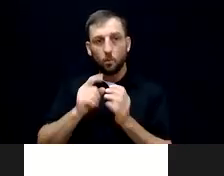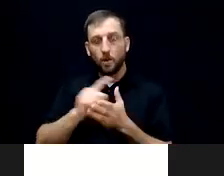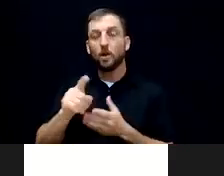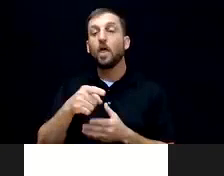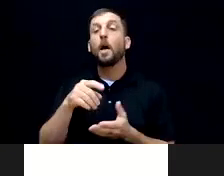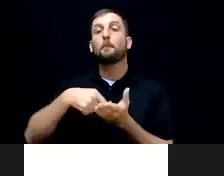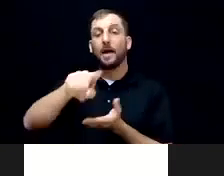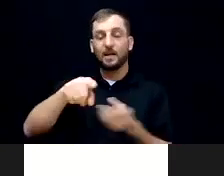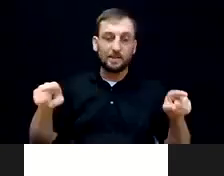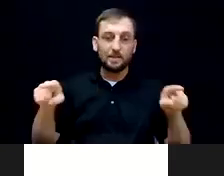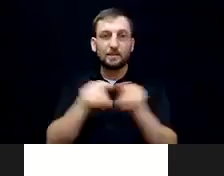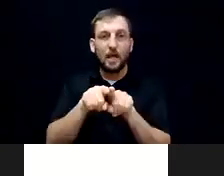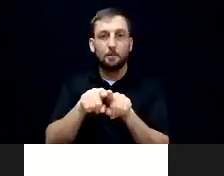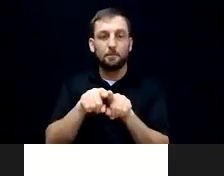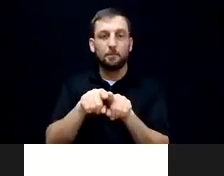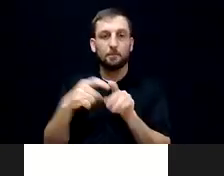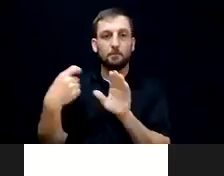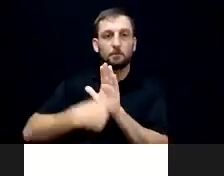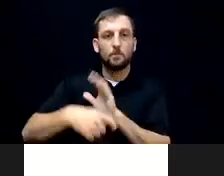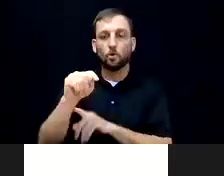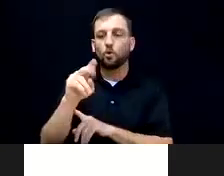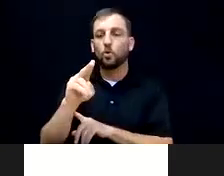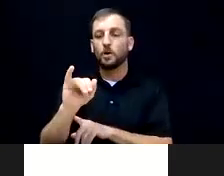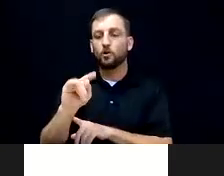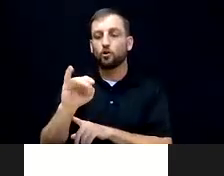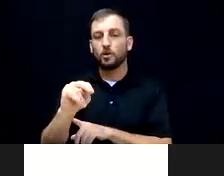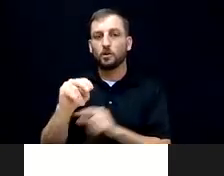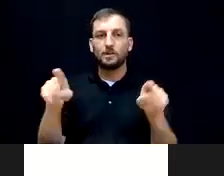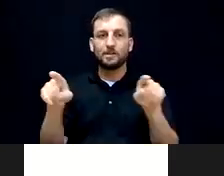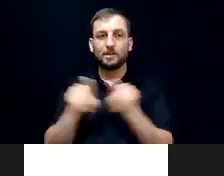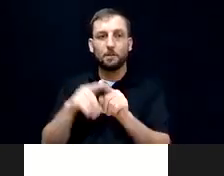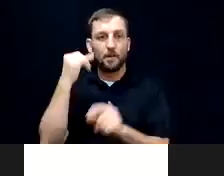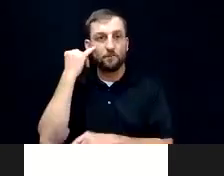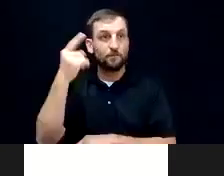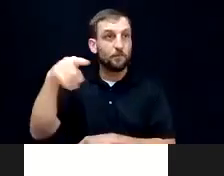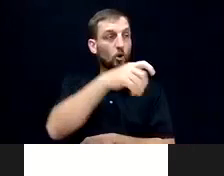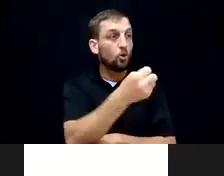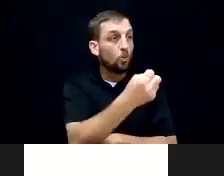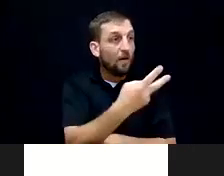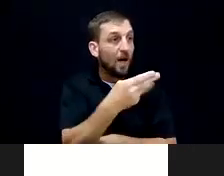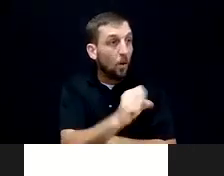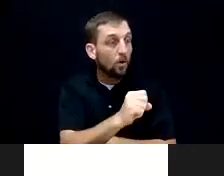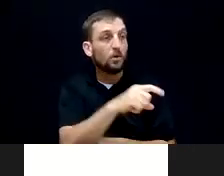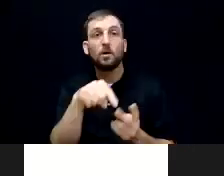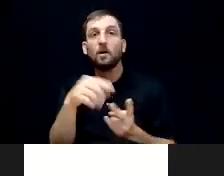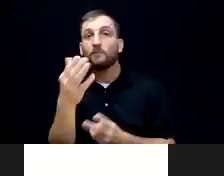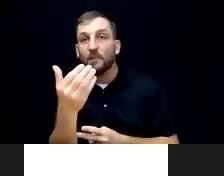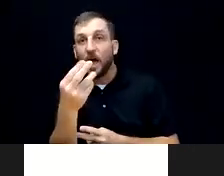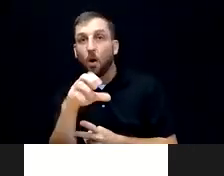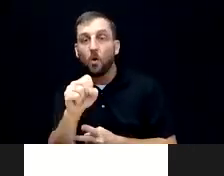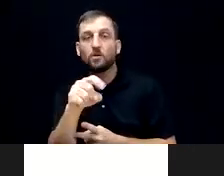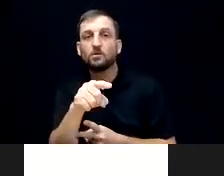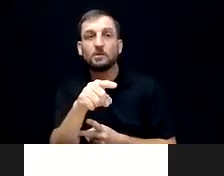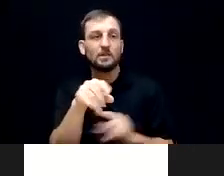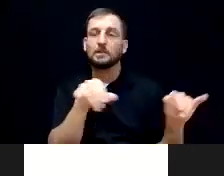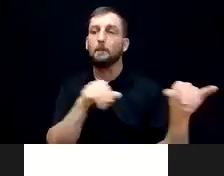tuition that the entire university would pay if they were a 12-hour student, a 15-hour student. So that